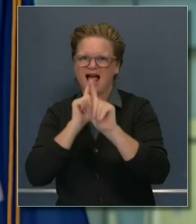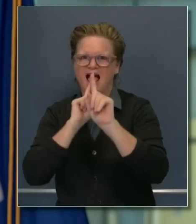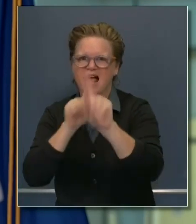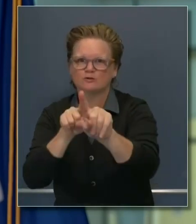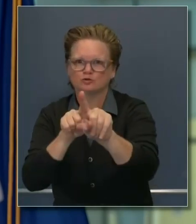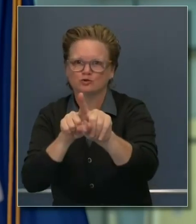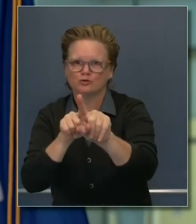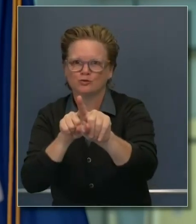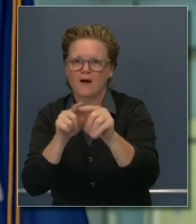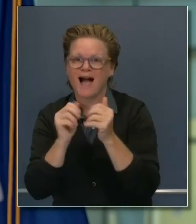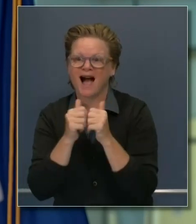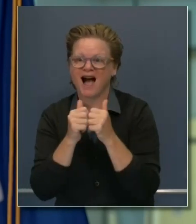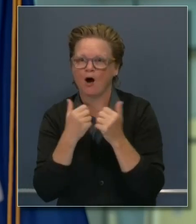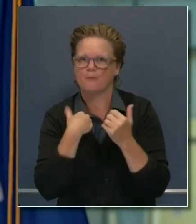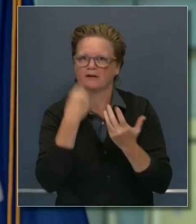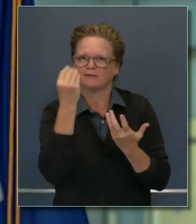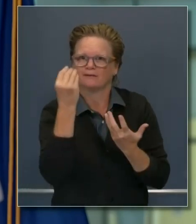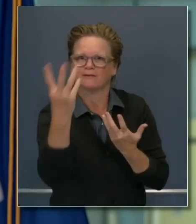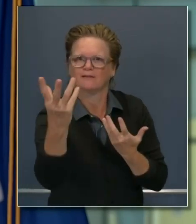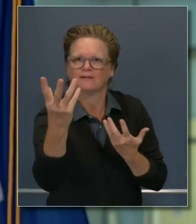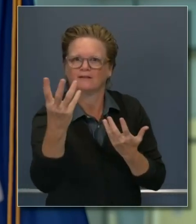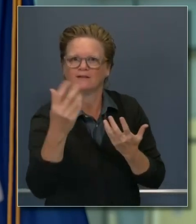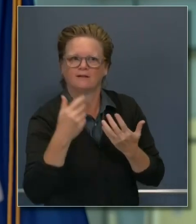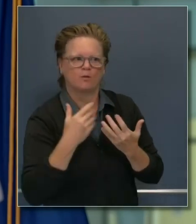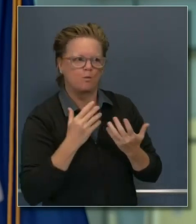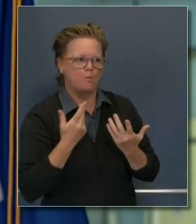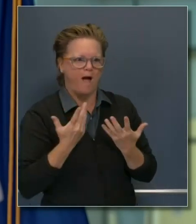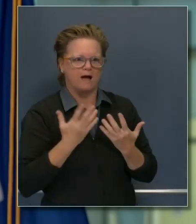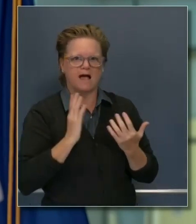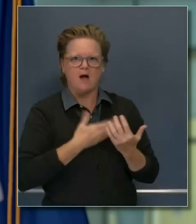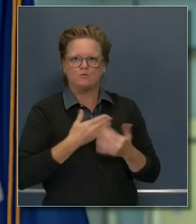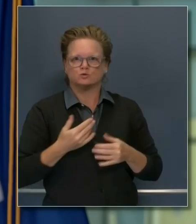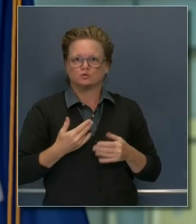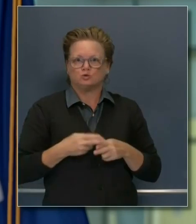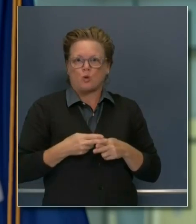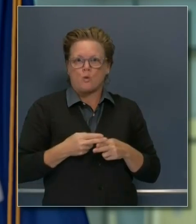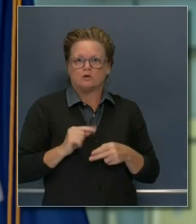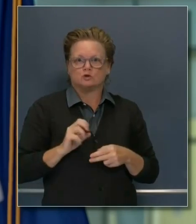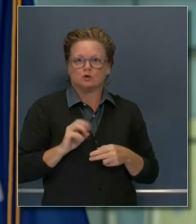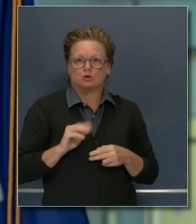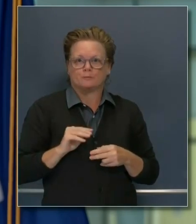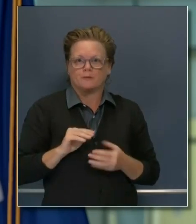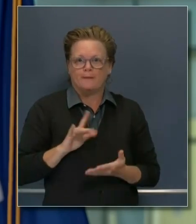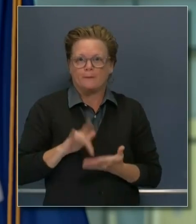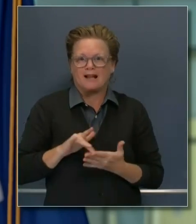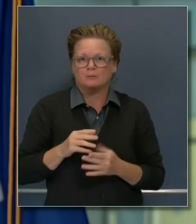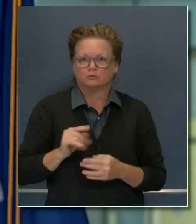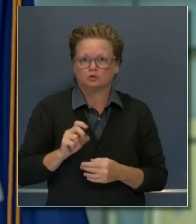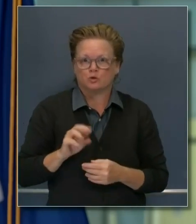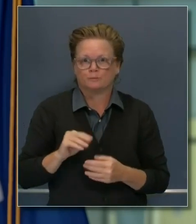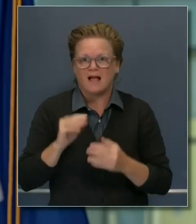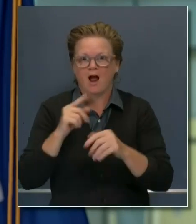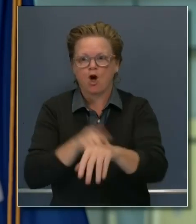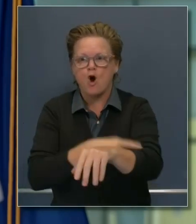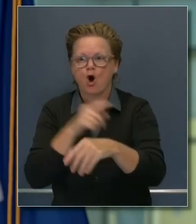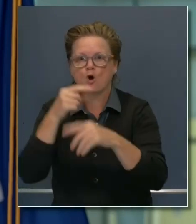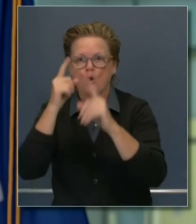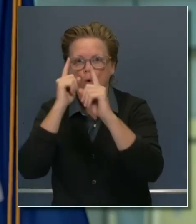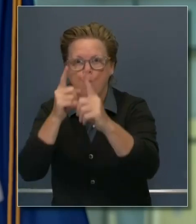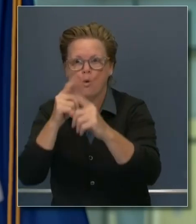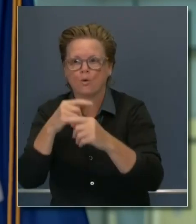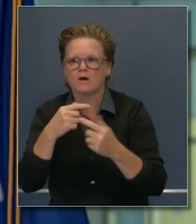but we're here for the long haul. We're going to get this right. It's not just here with issues of disability insurance. It's not